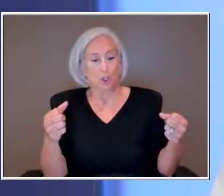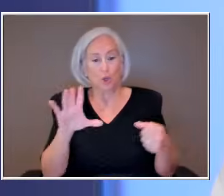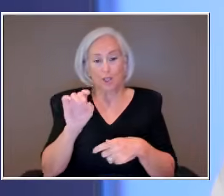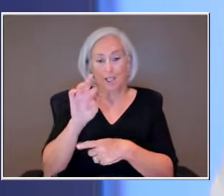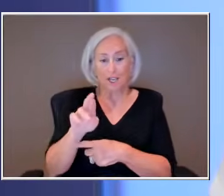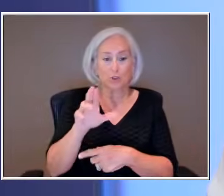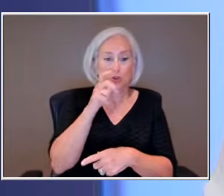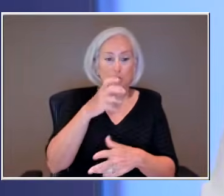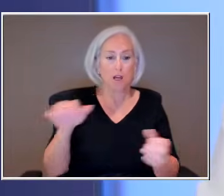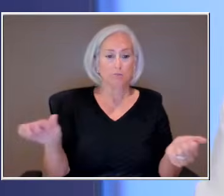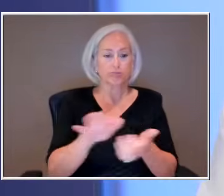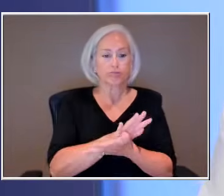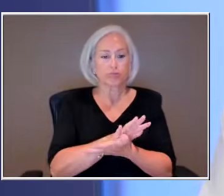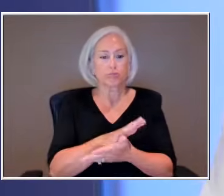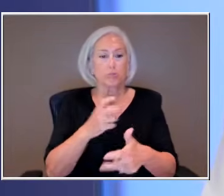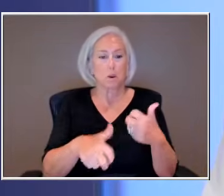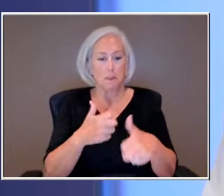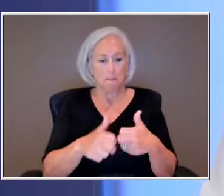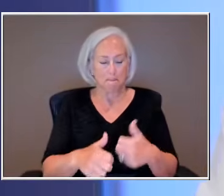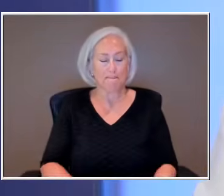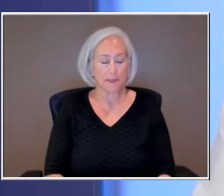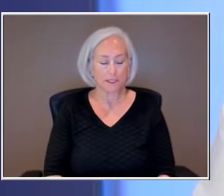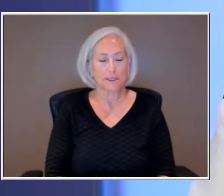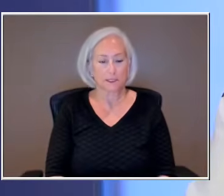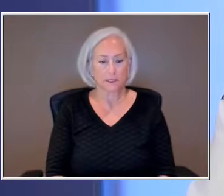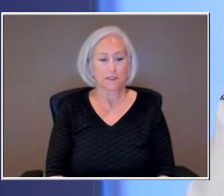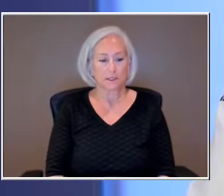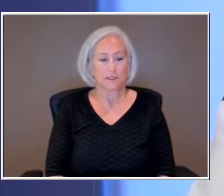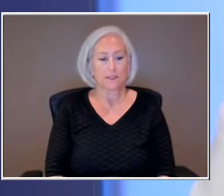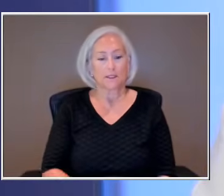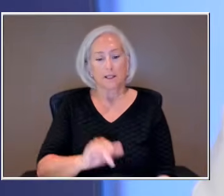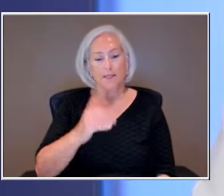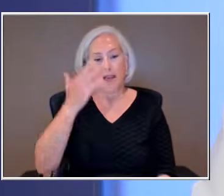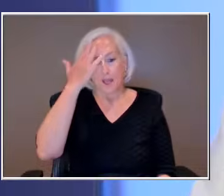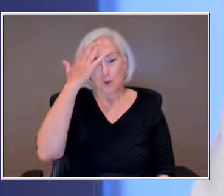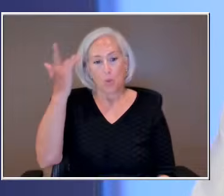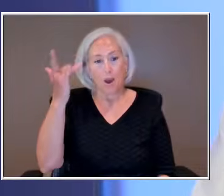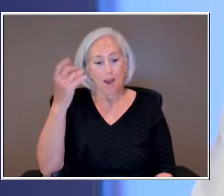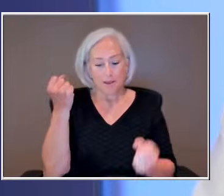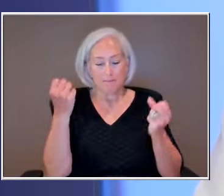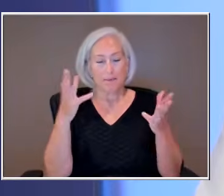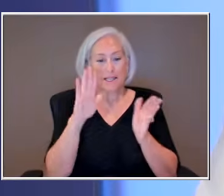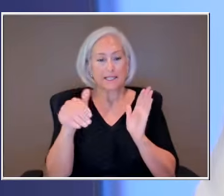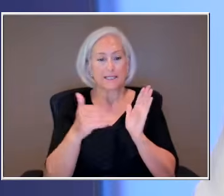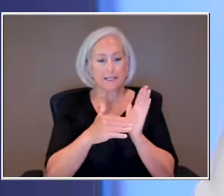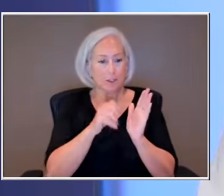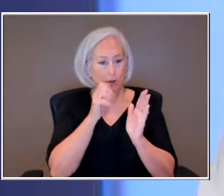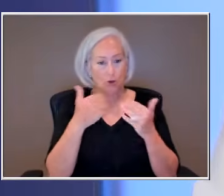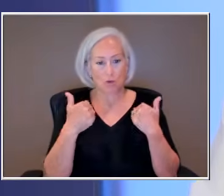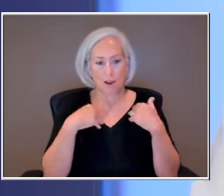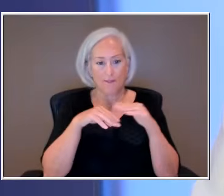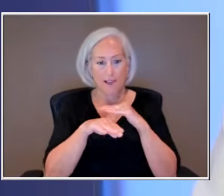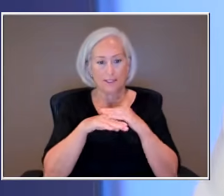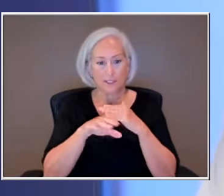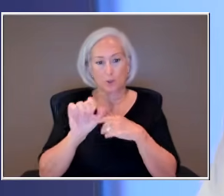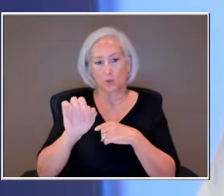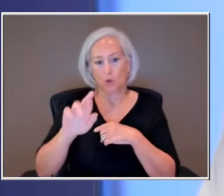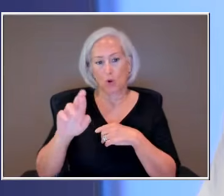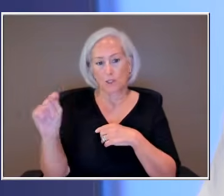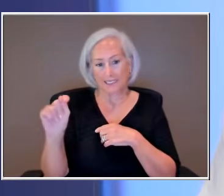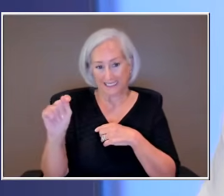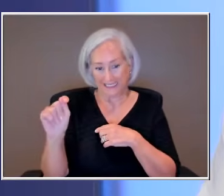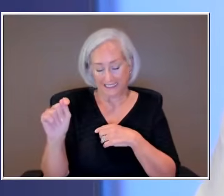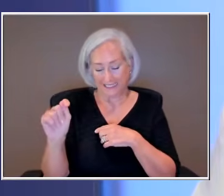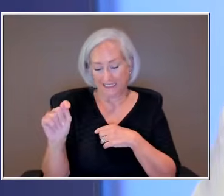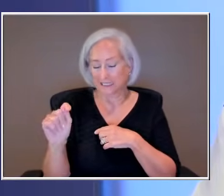problems in that regard. So that's one of the major reasons why a lot of centers, they don't have access to the CAR T cell, is that they don't have, unfortunately,